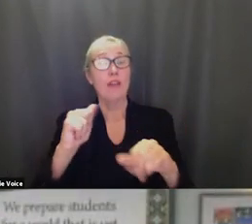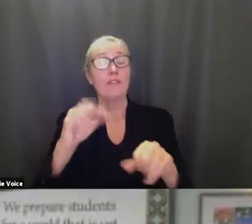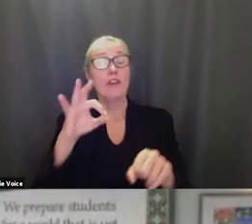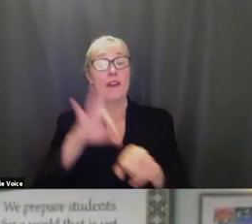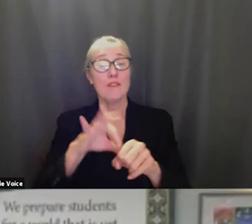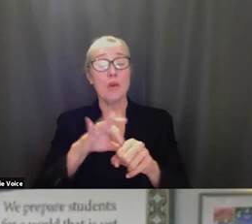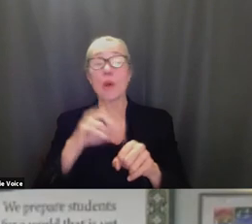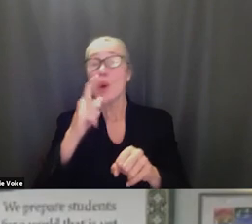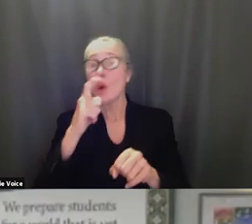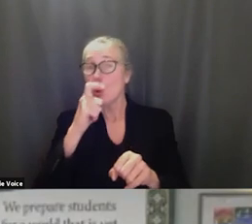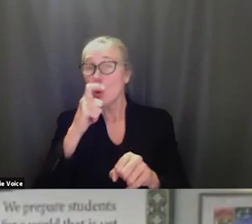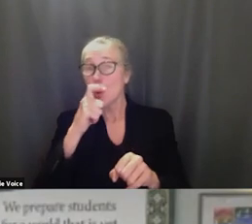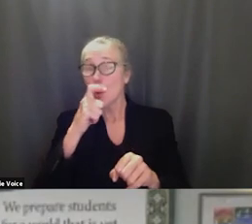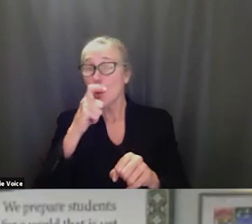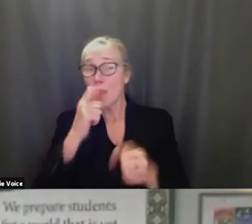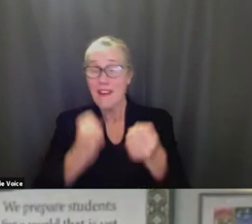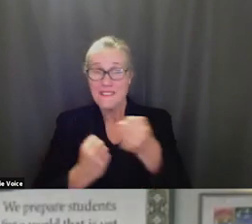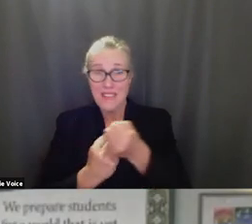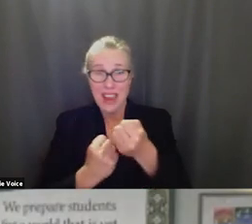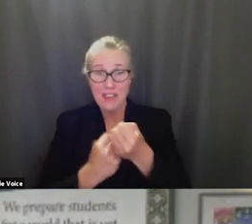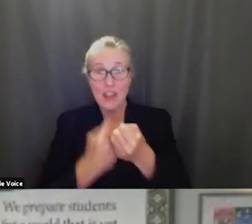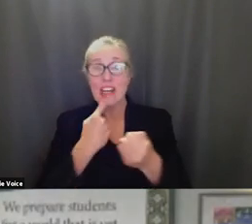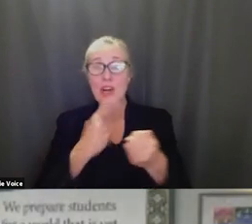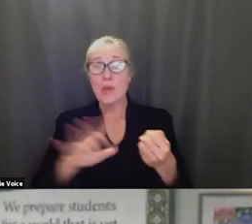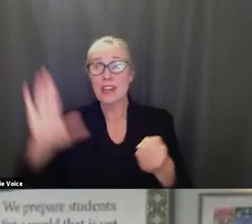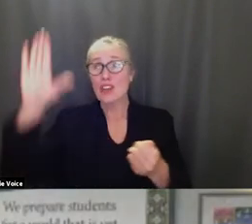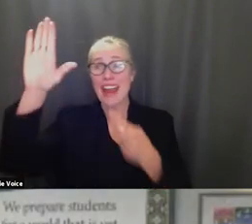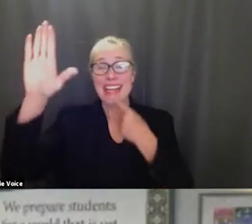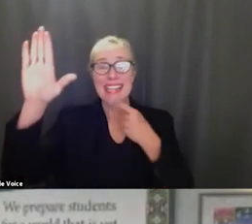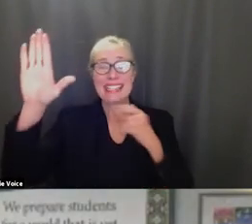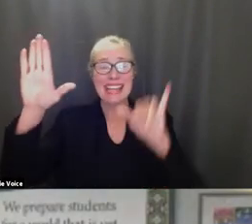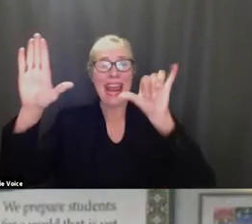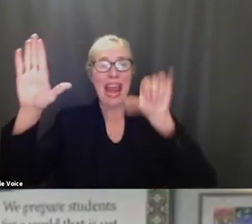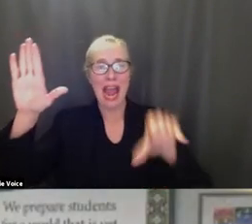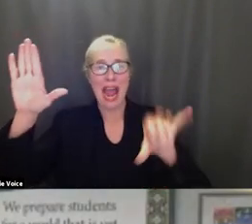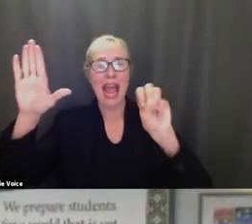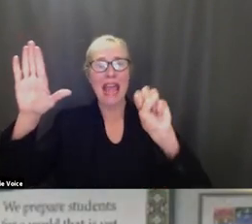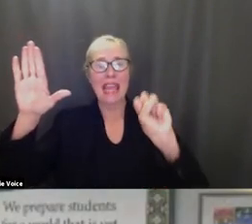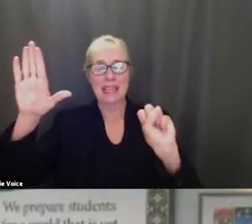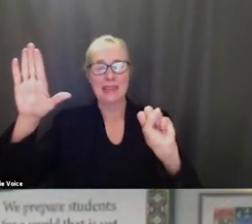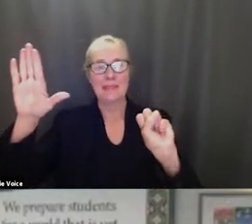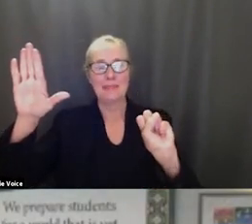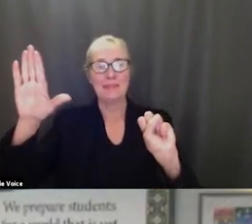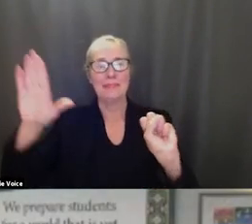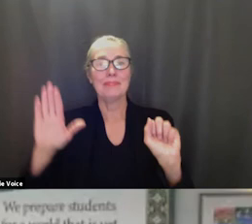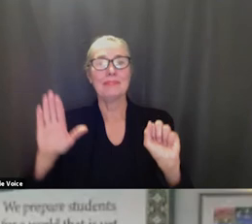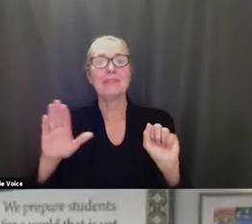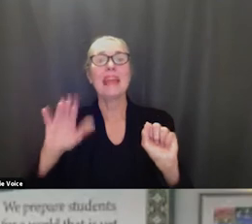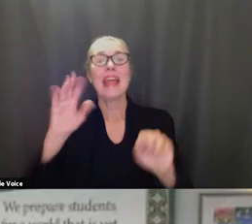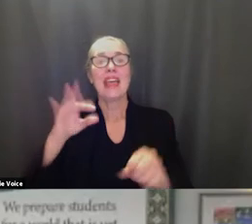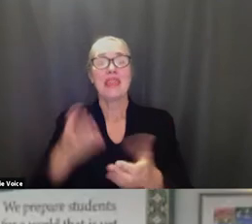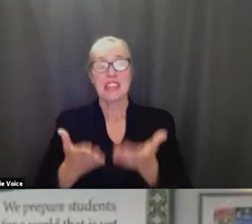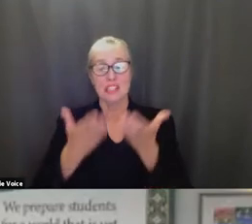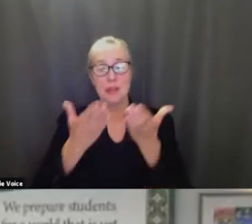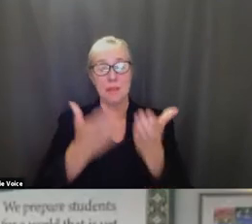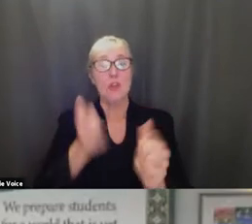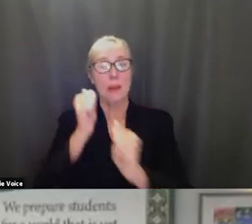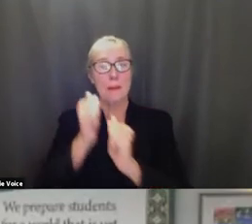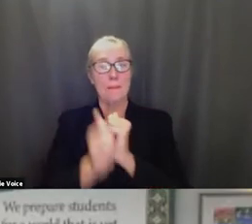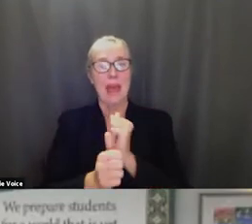signify by raising your hand and saying aye aye aye aye this motion passes